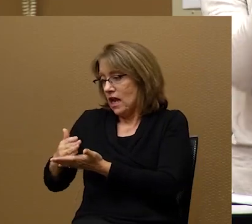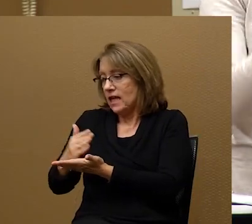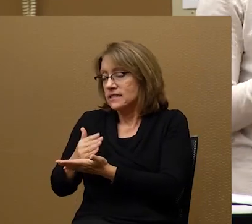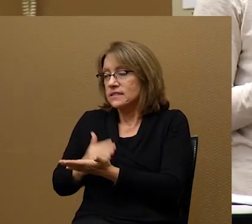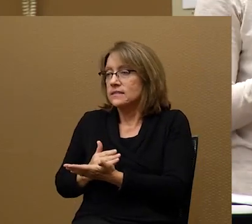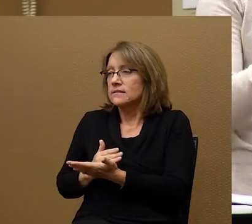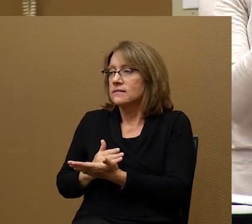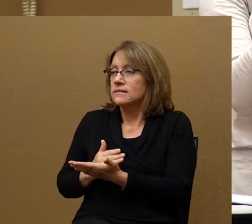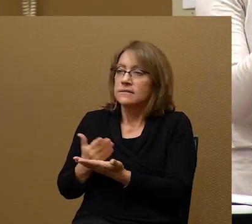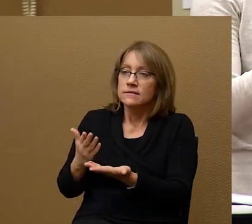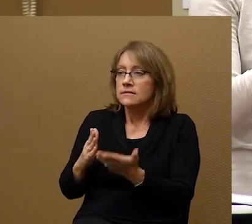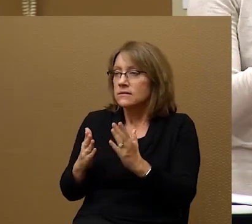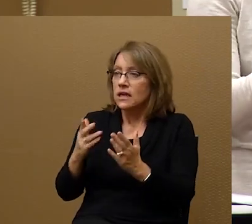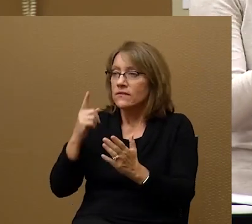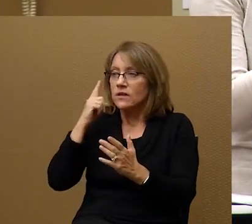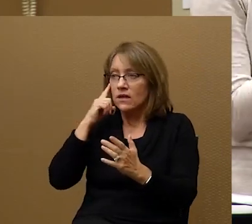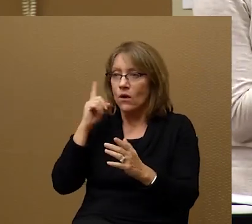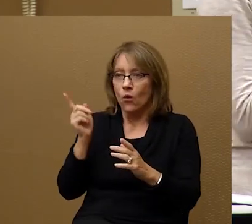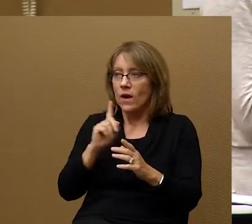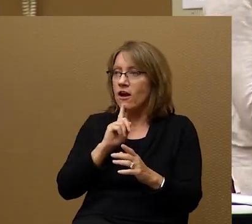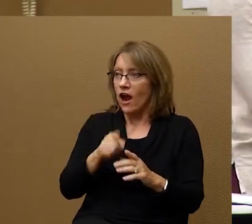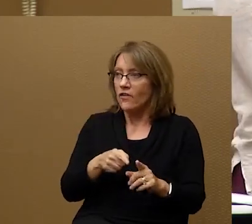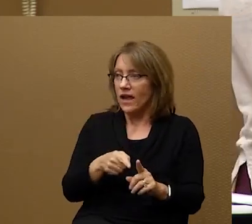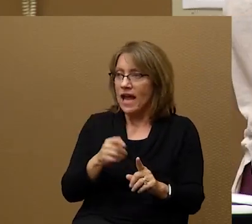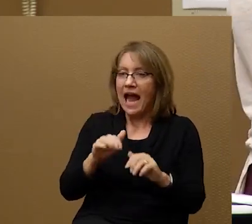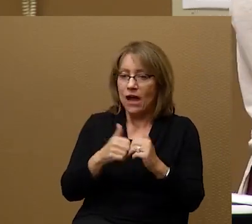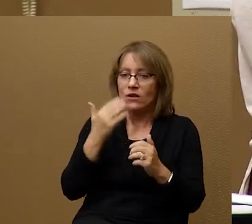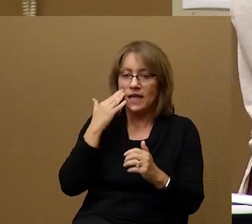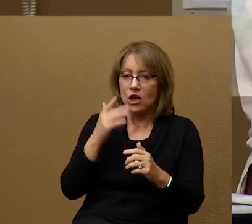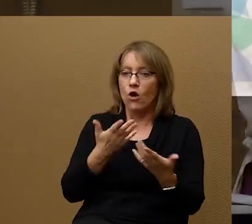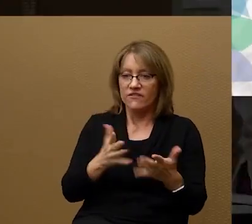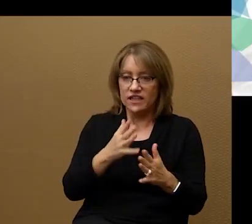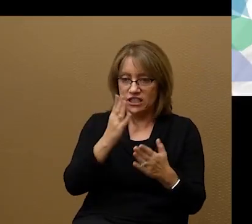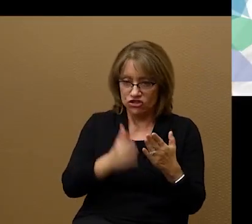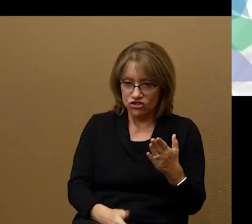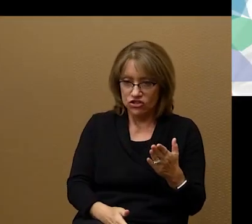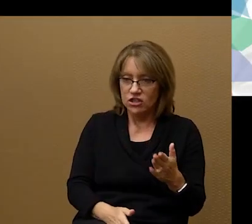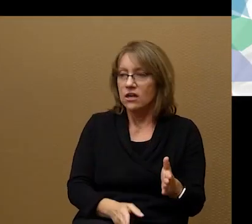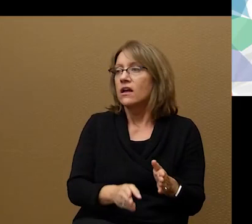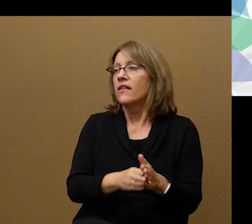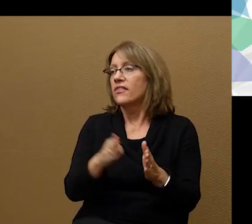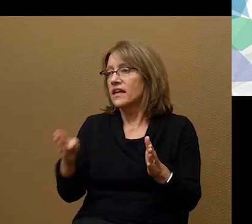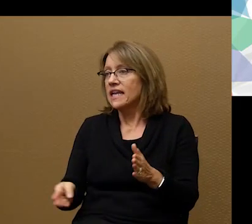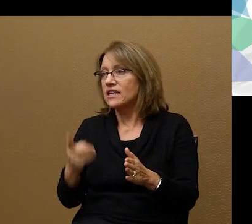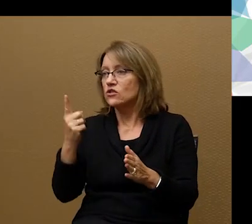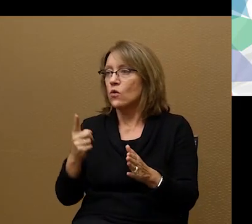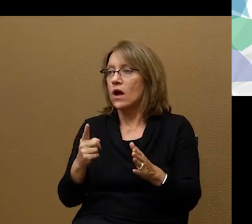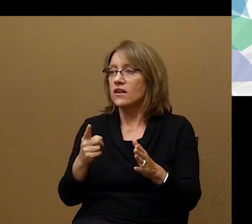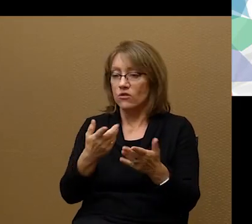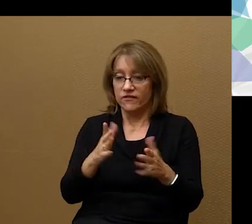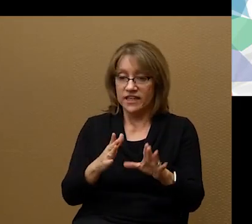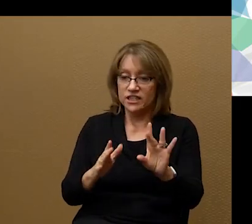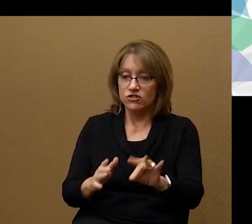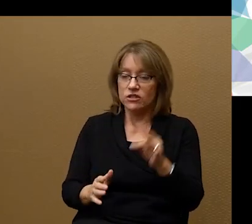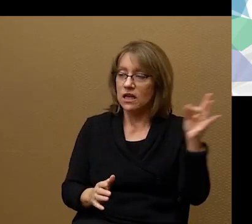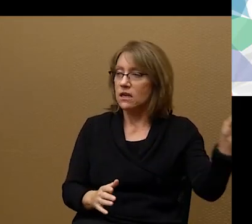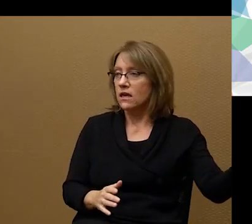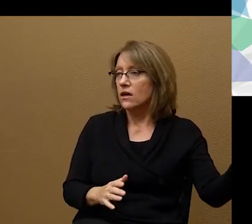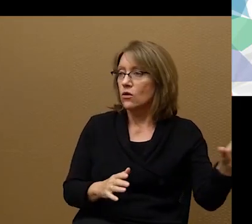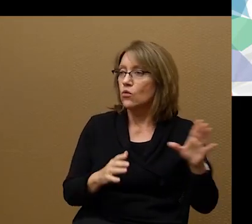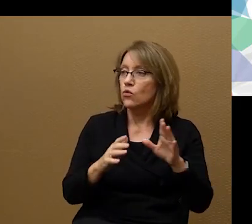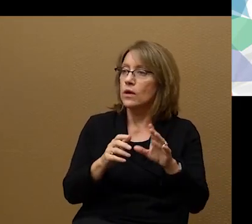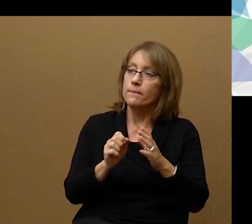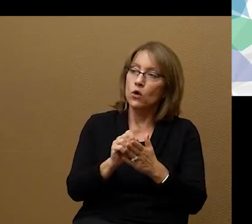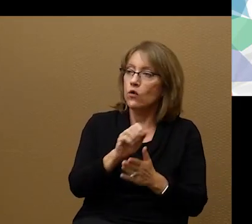know, you gotta think of where your students are and how you can manipulate it. Again, location, where's that schedule gonna